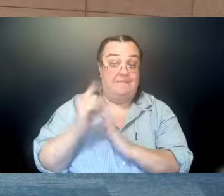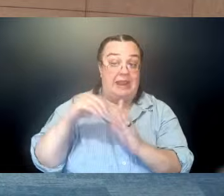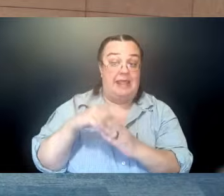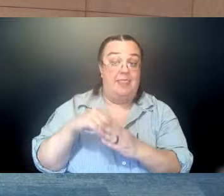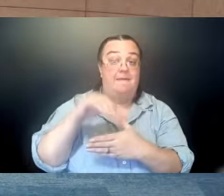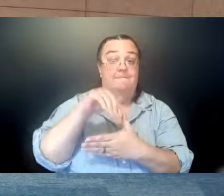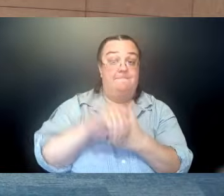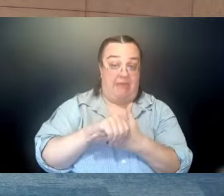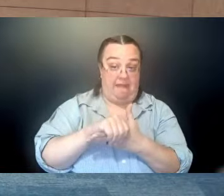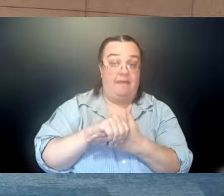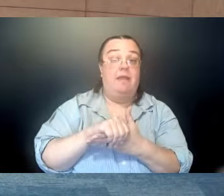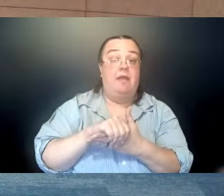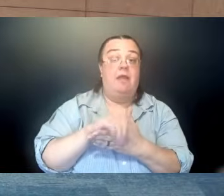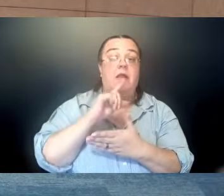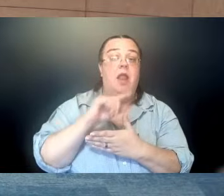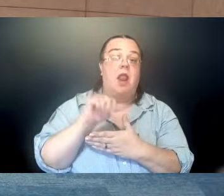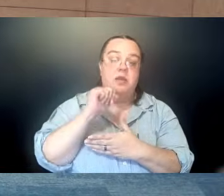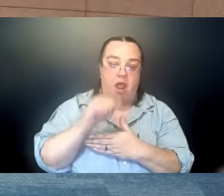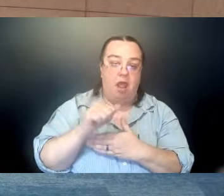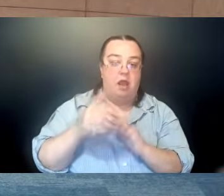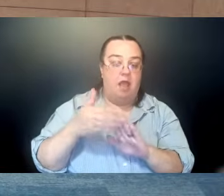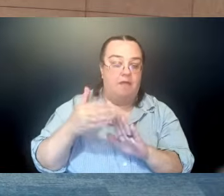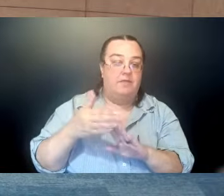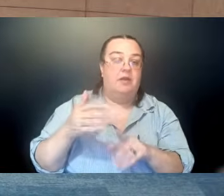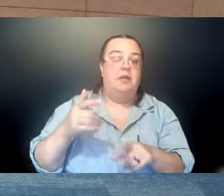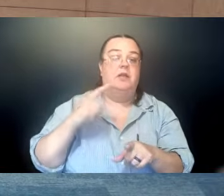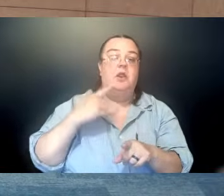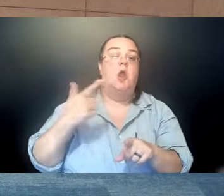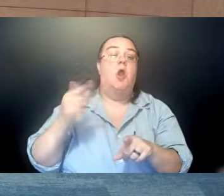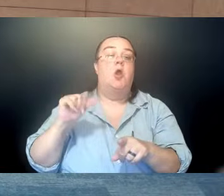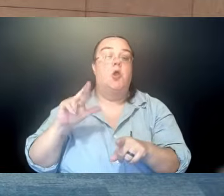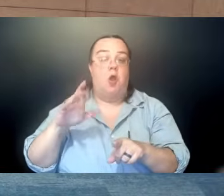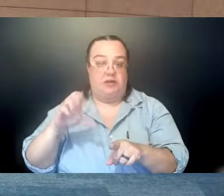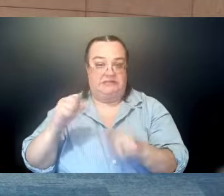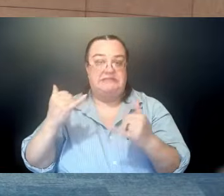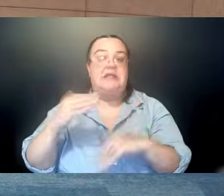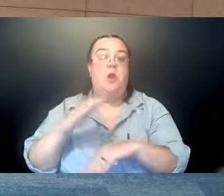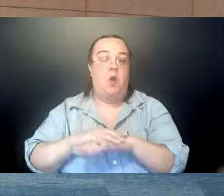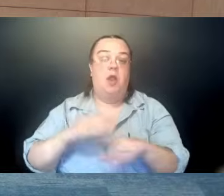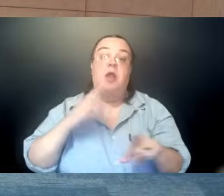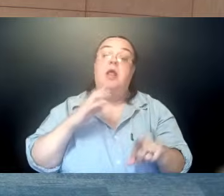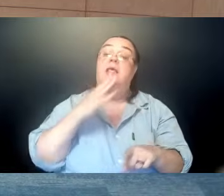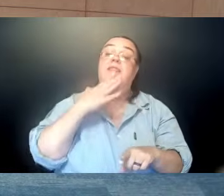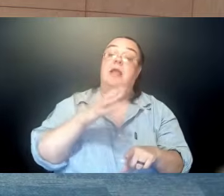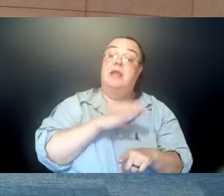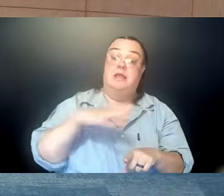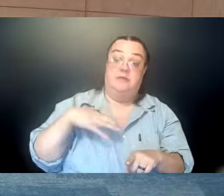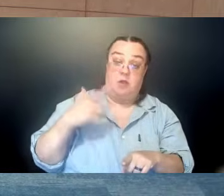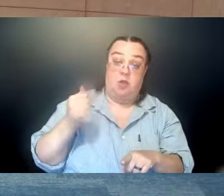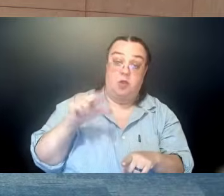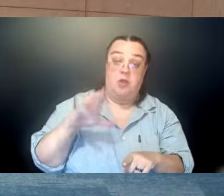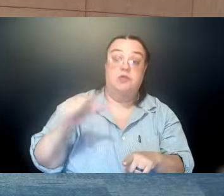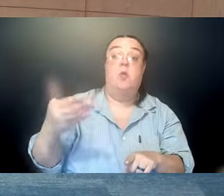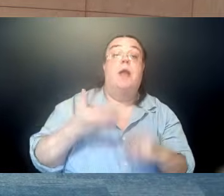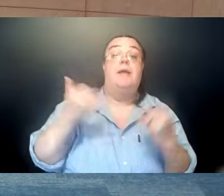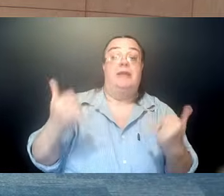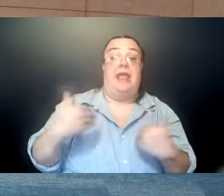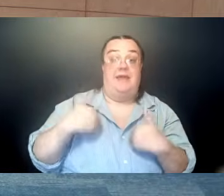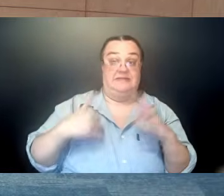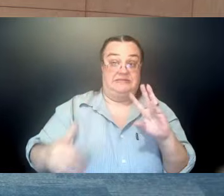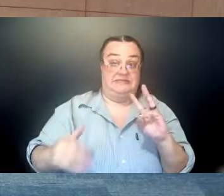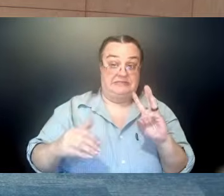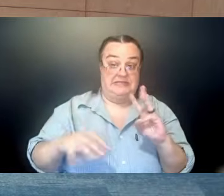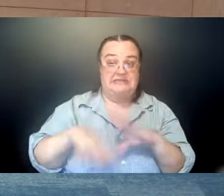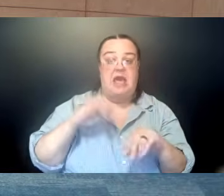are non-operative. Mayor, Councilmember Garces is on. Oh, thank you, Councilmember Garces. Welcome. We now have 6 of our